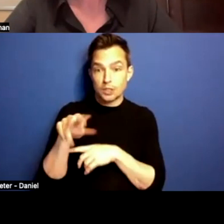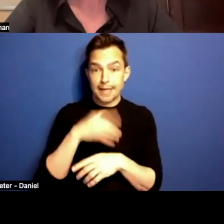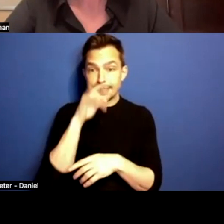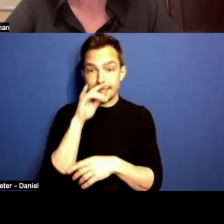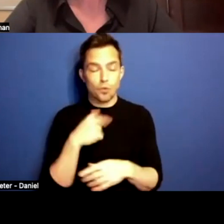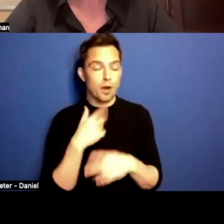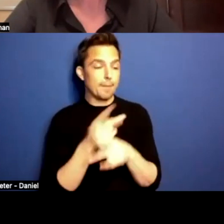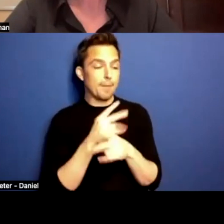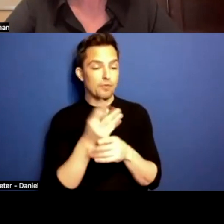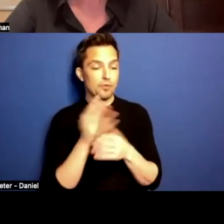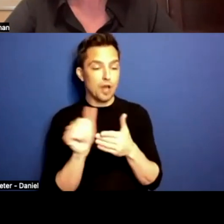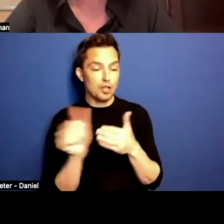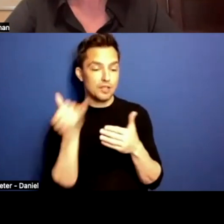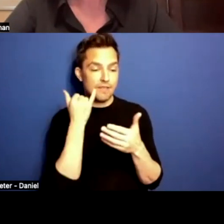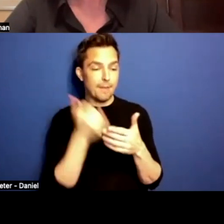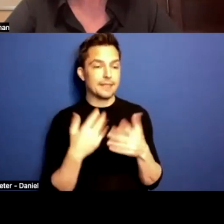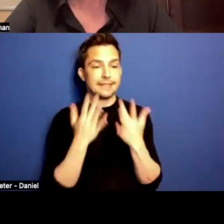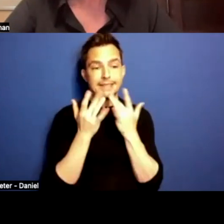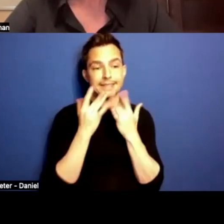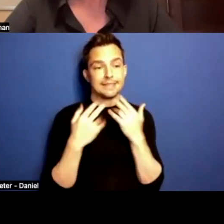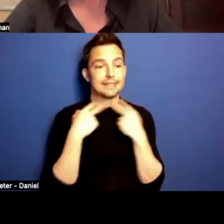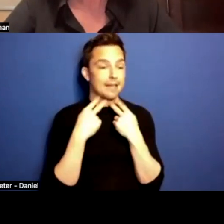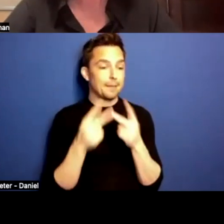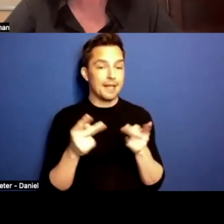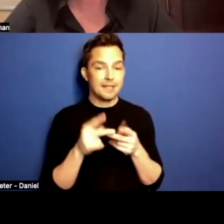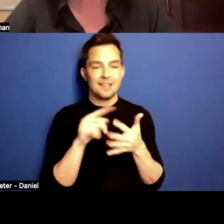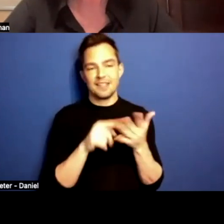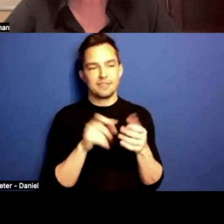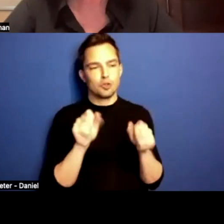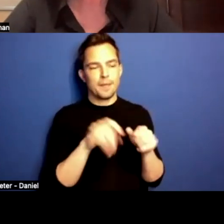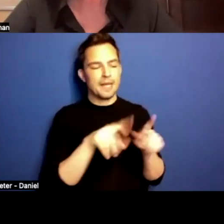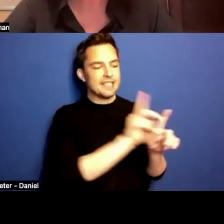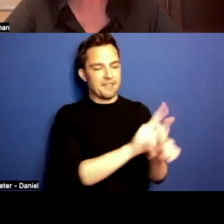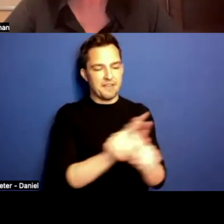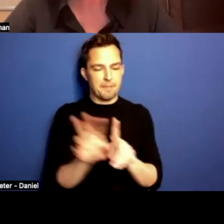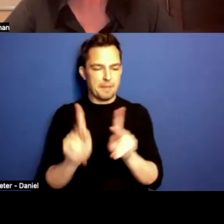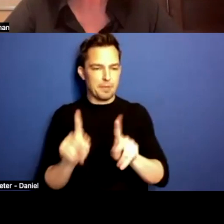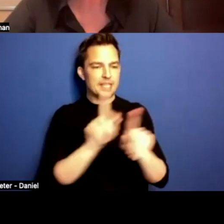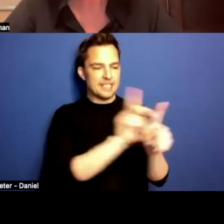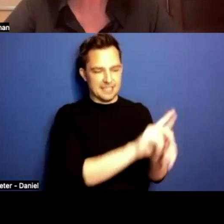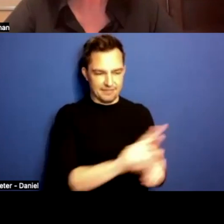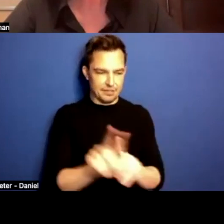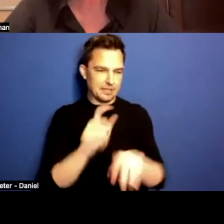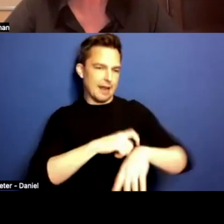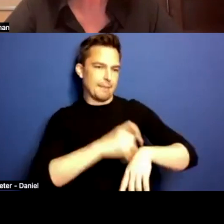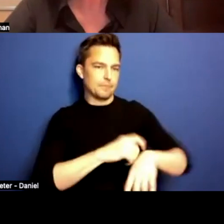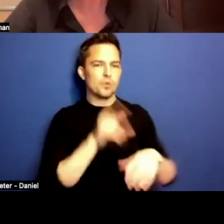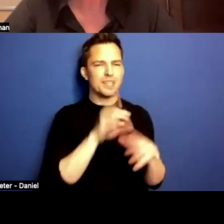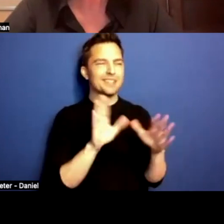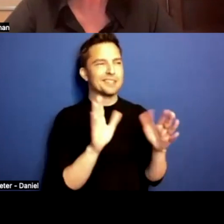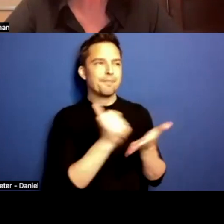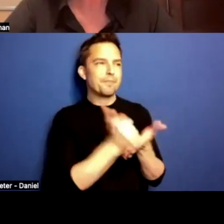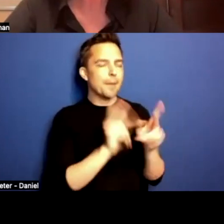borrow a few bucks from when I'm in a tight spot. And these can be different people at different times. And so it really is helping